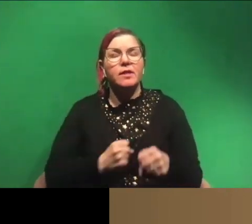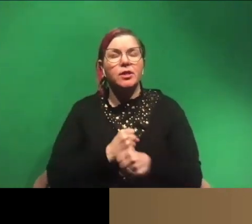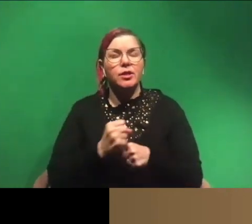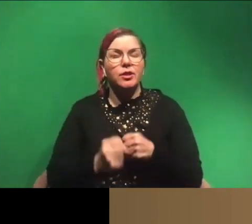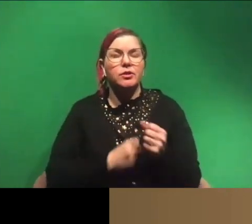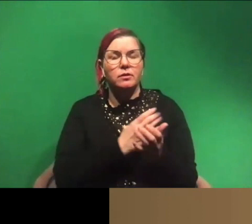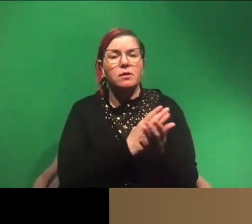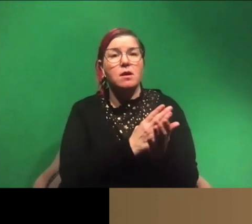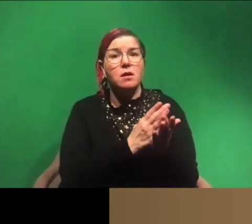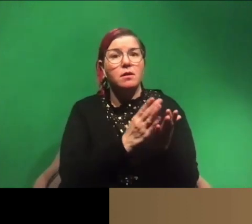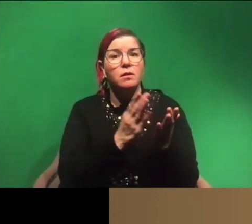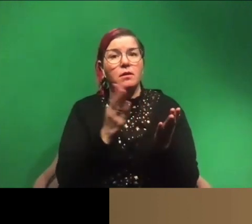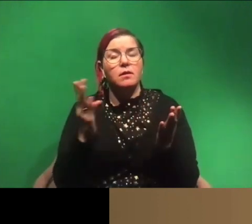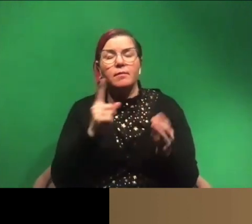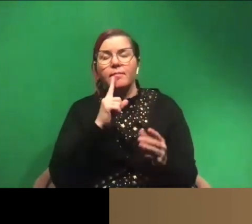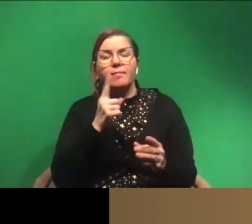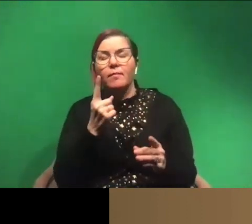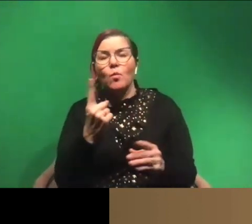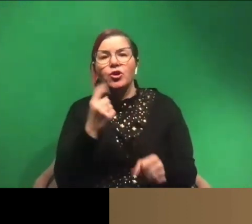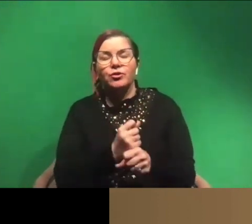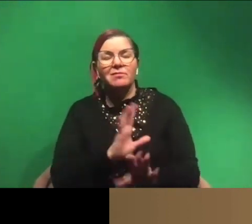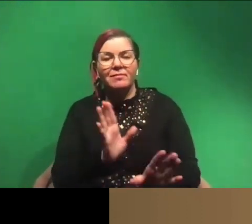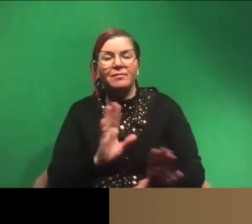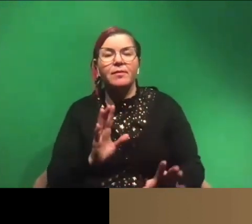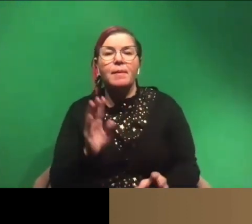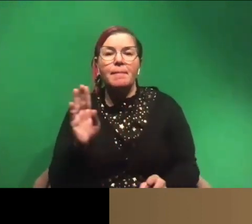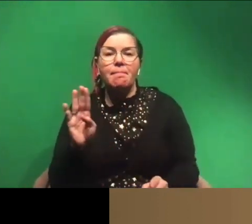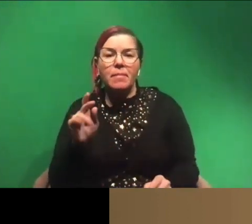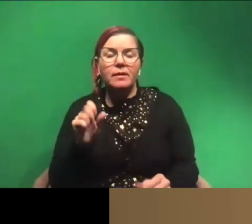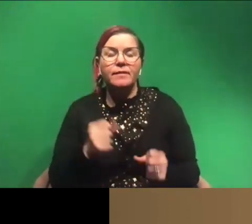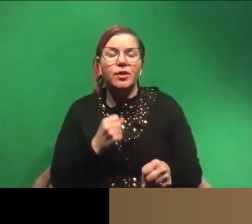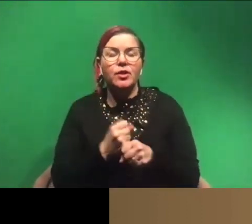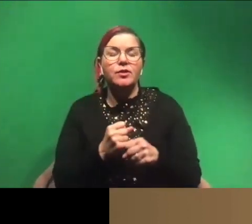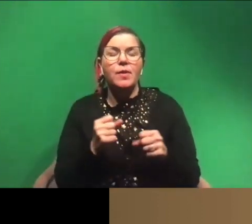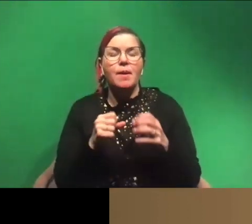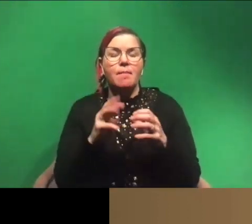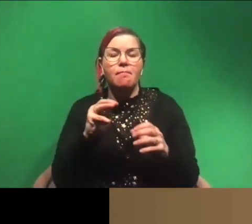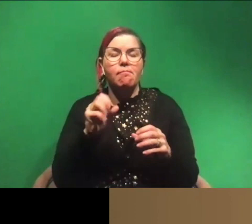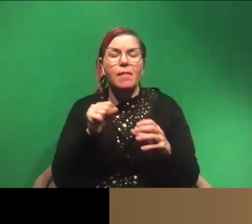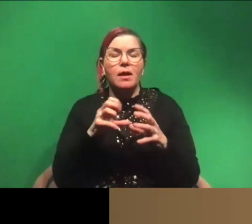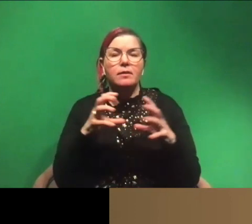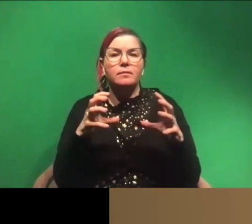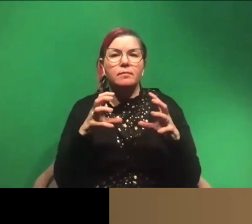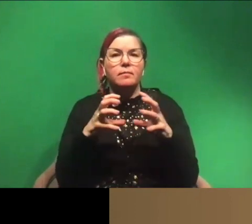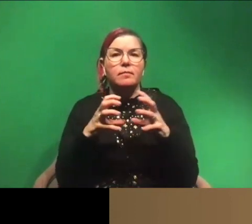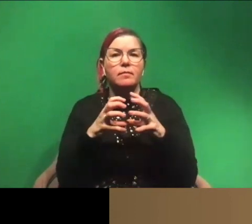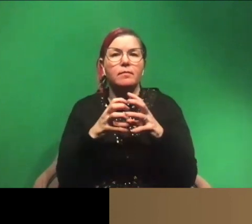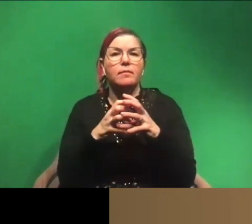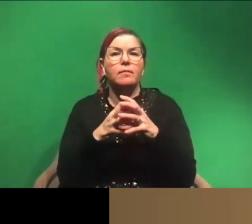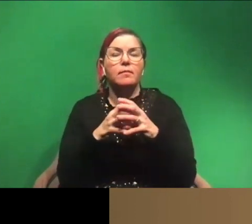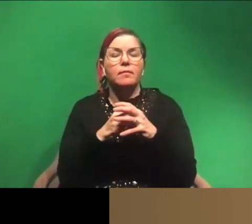happens in a year or anything, but over billions and billions of years, they kind of lose their mass as they get older. And